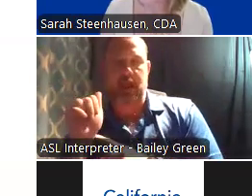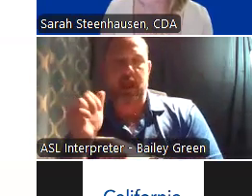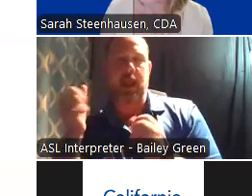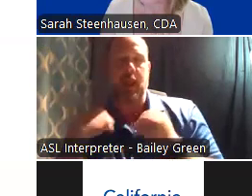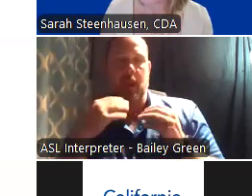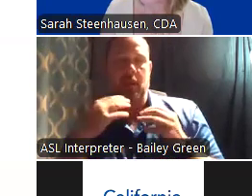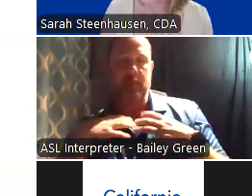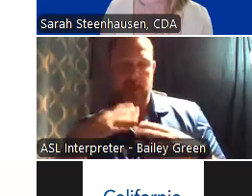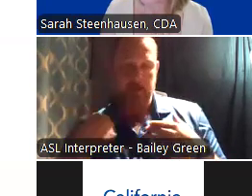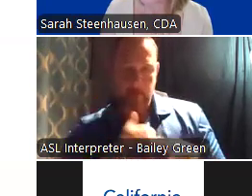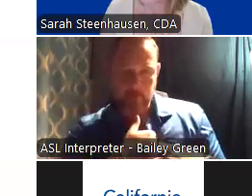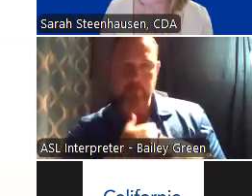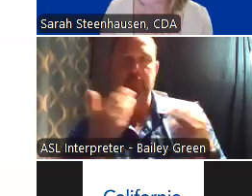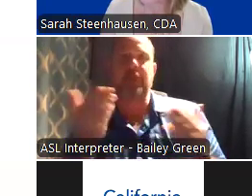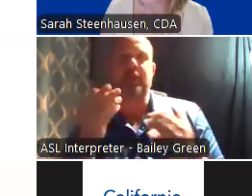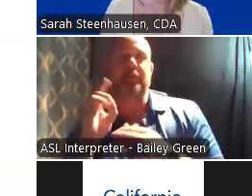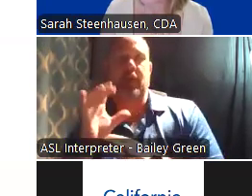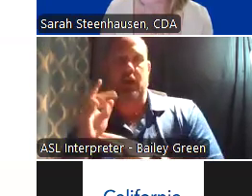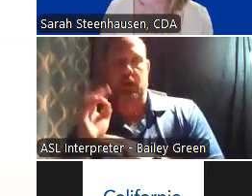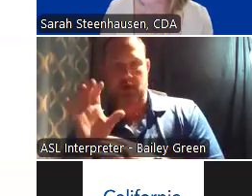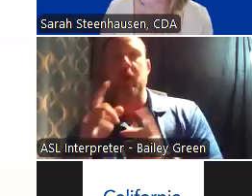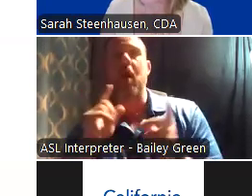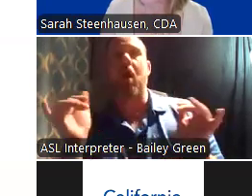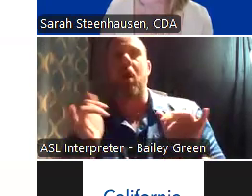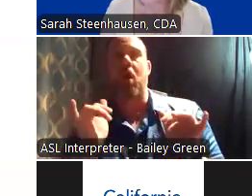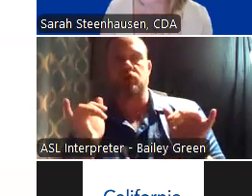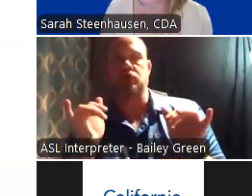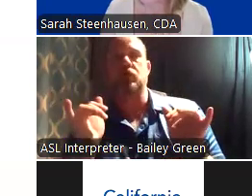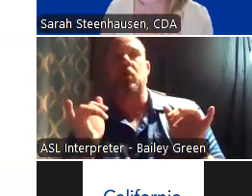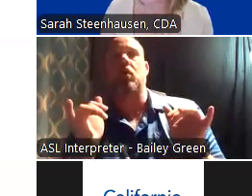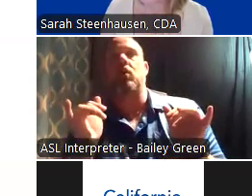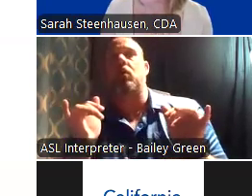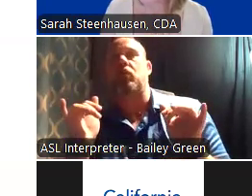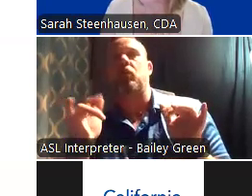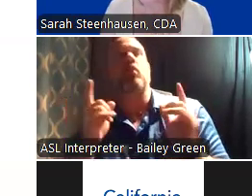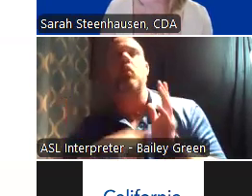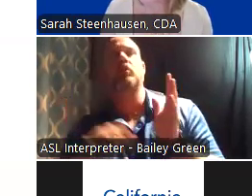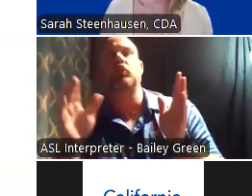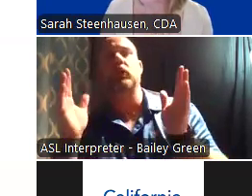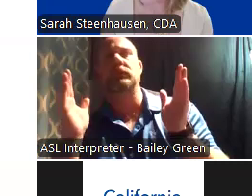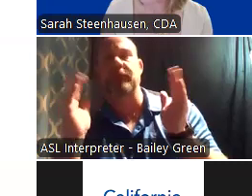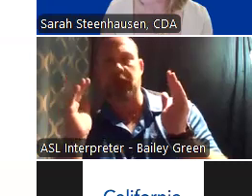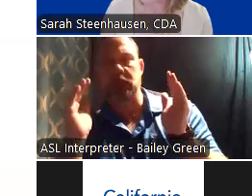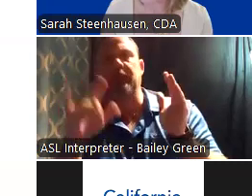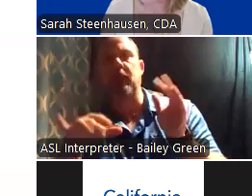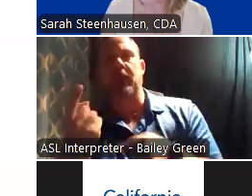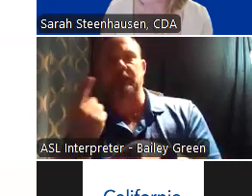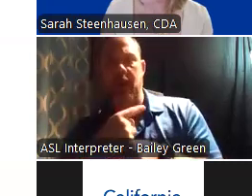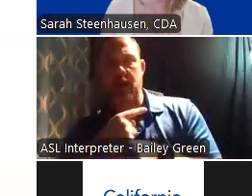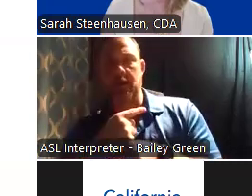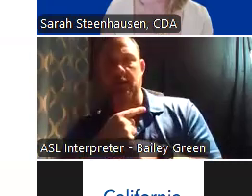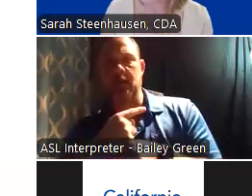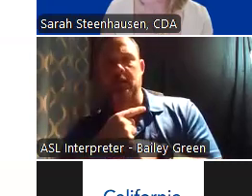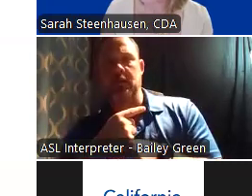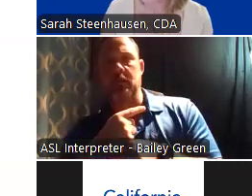member here at DACLAC, but then also wanted to give you an overview of what to expect for the day. I think I saw the